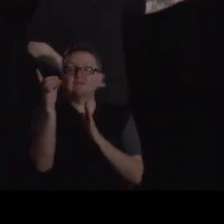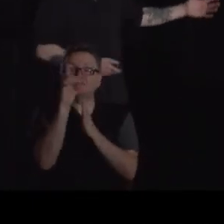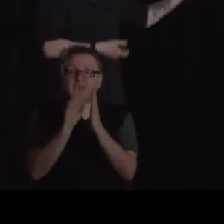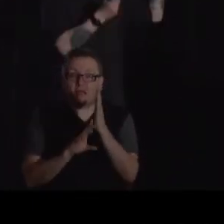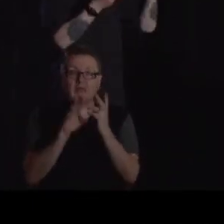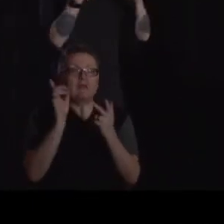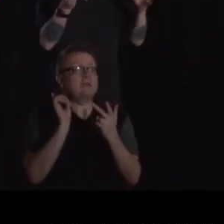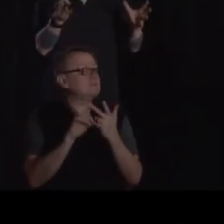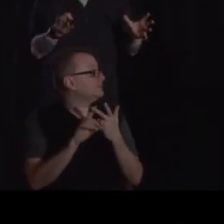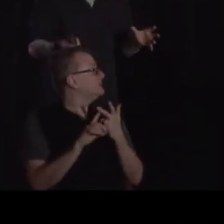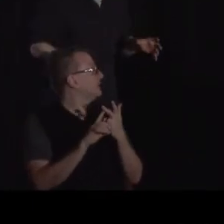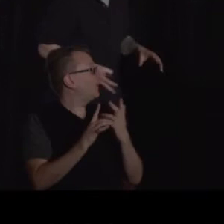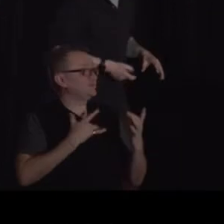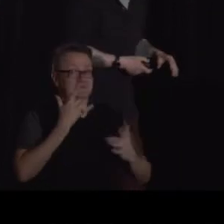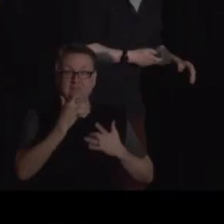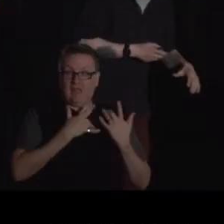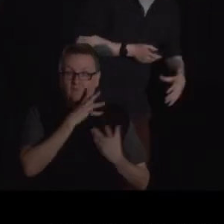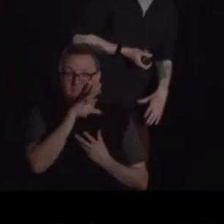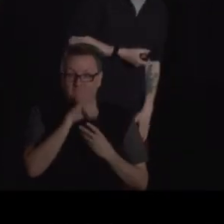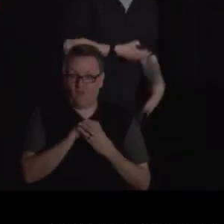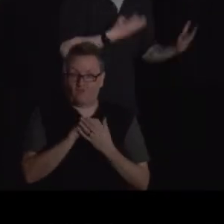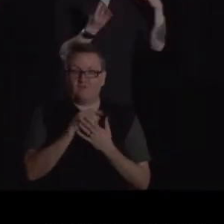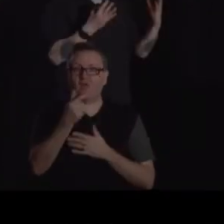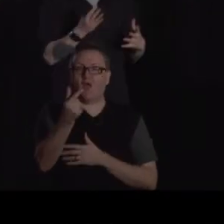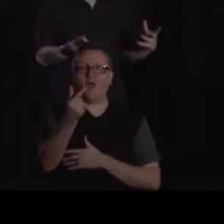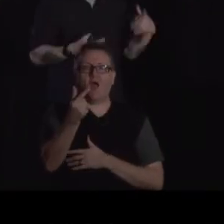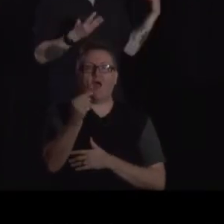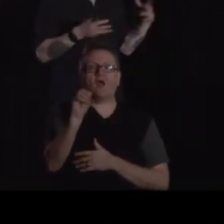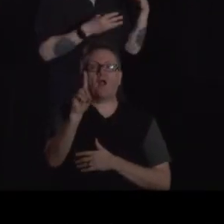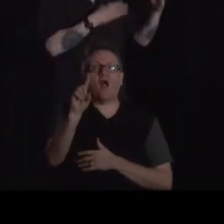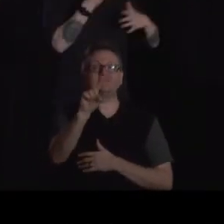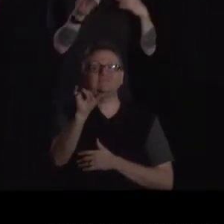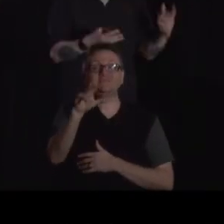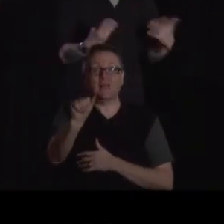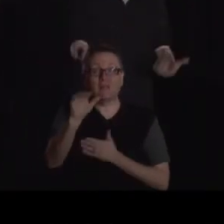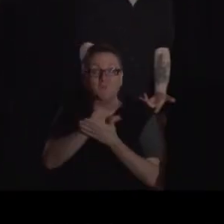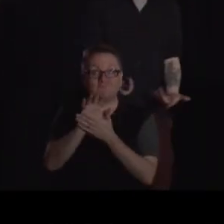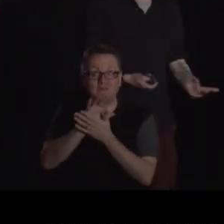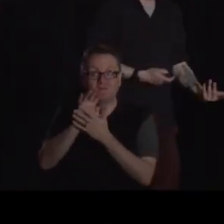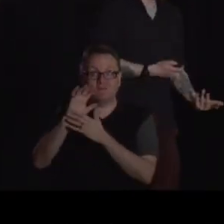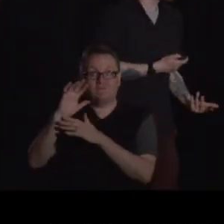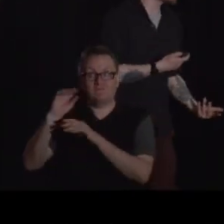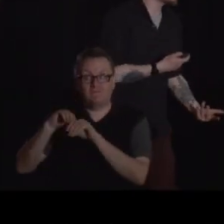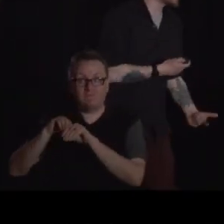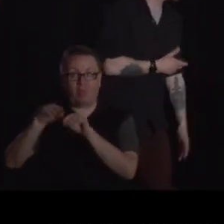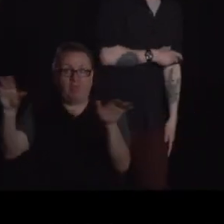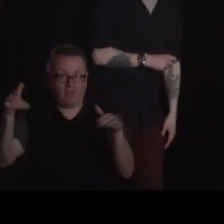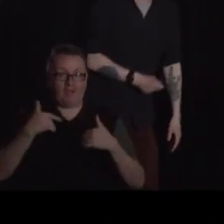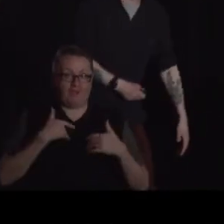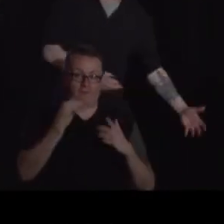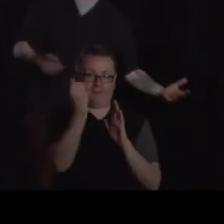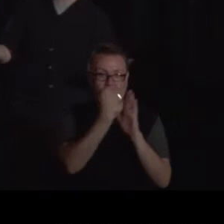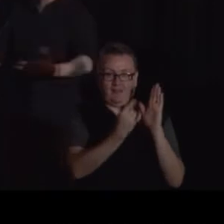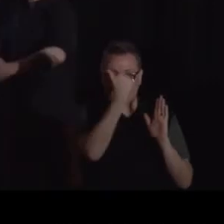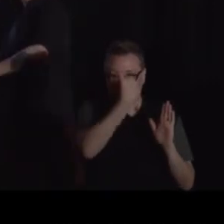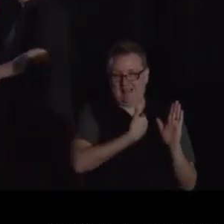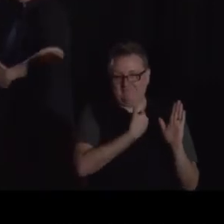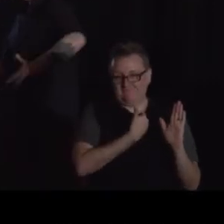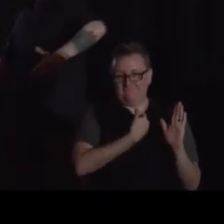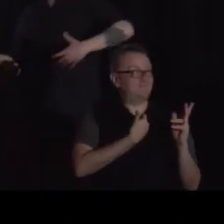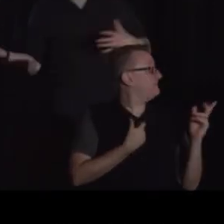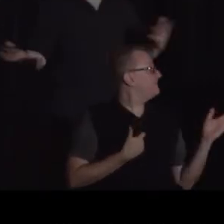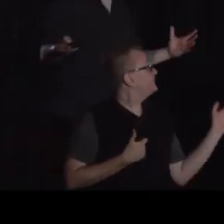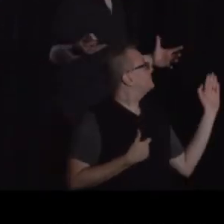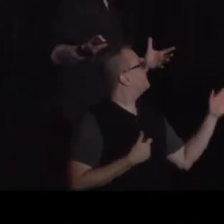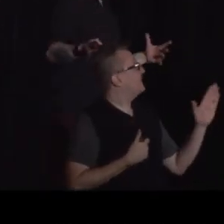sake. So I made it. I was really excited when the Godzilla film came out. So I made a Godzilla graphic just based on just what I wanted it to be. And then sometimes I just